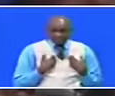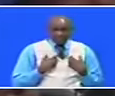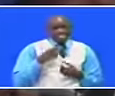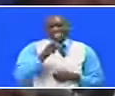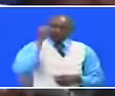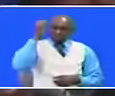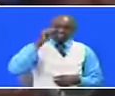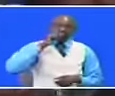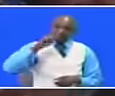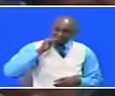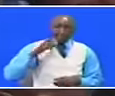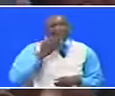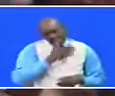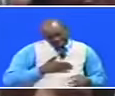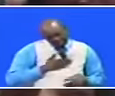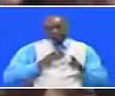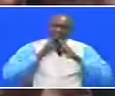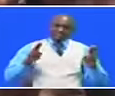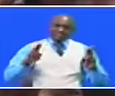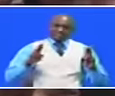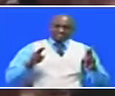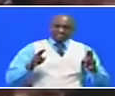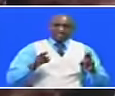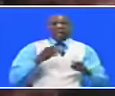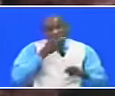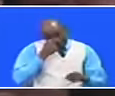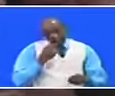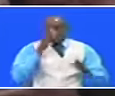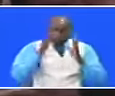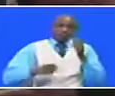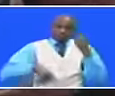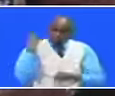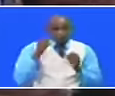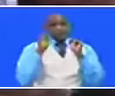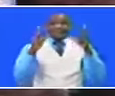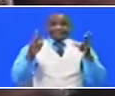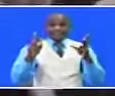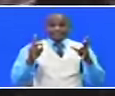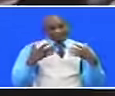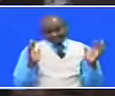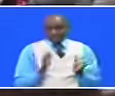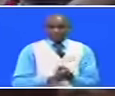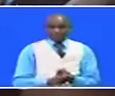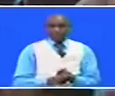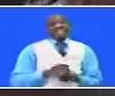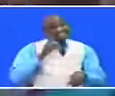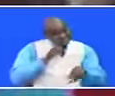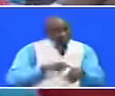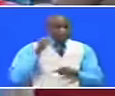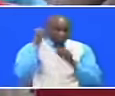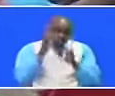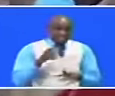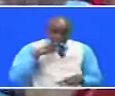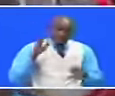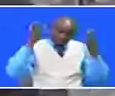politics za Kabete, watu wafanye kwa amani. The best man wins. Sindio? Yeah. But even as the politician